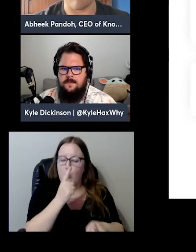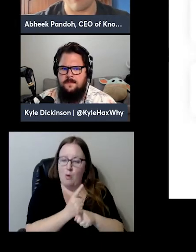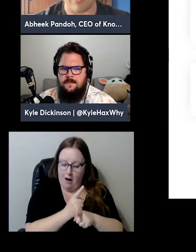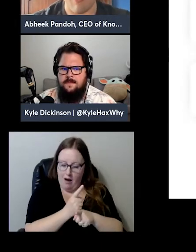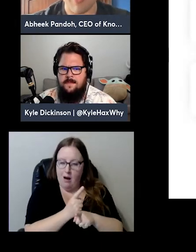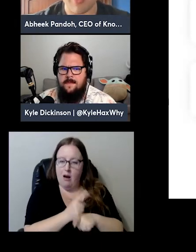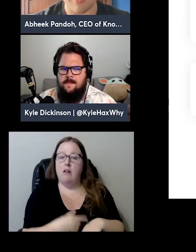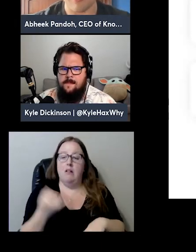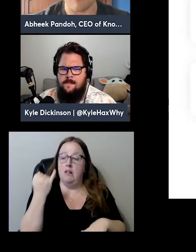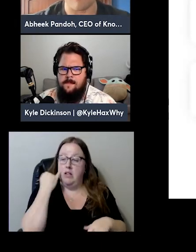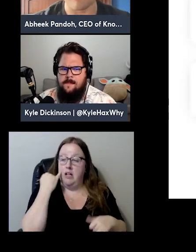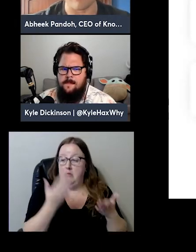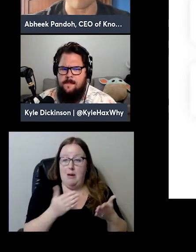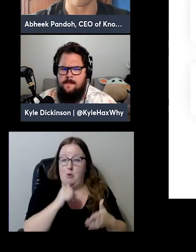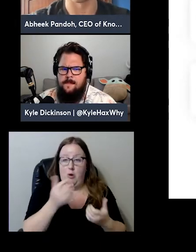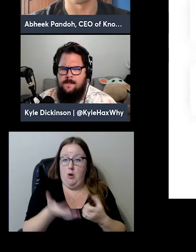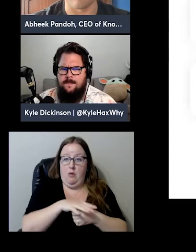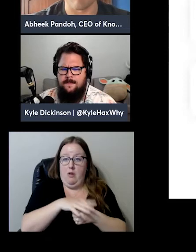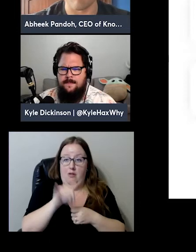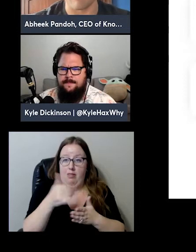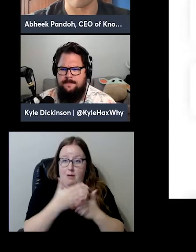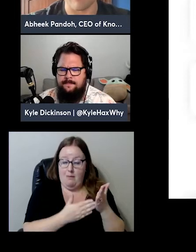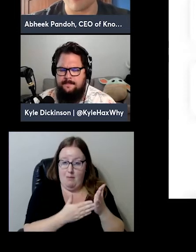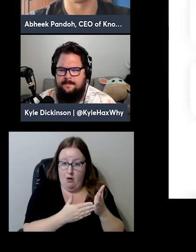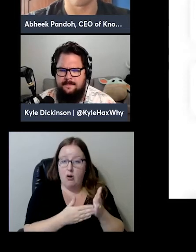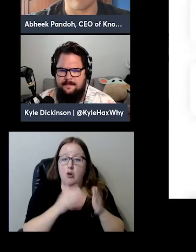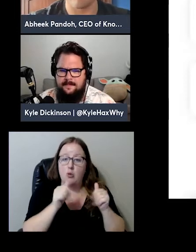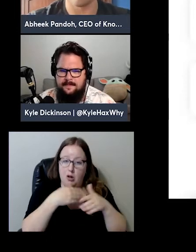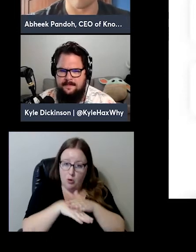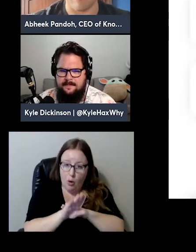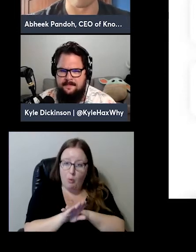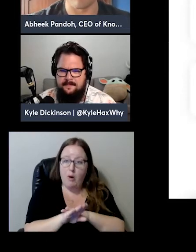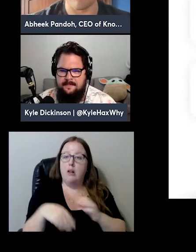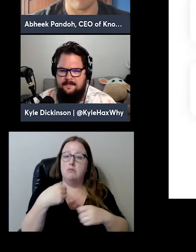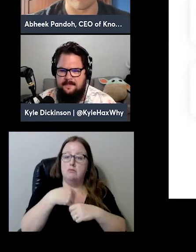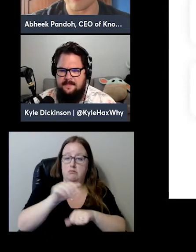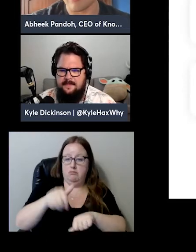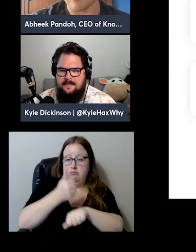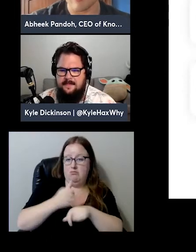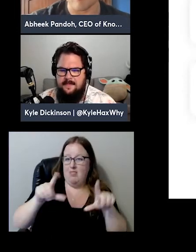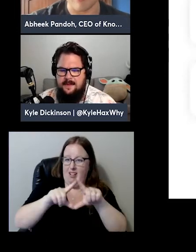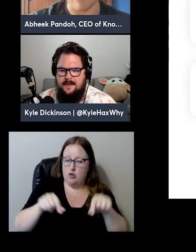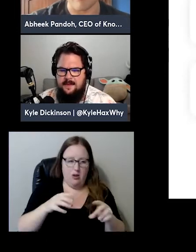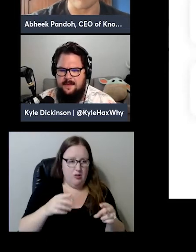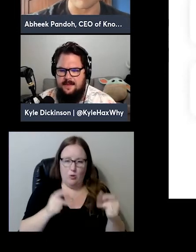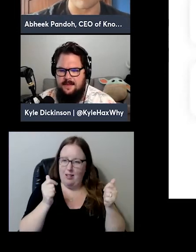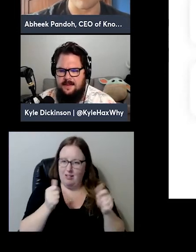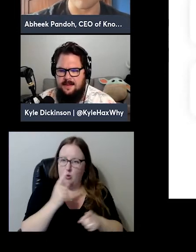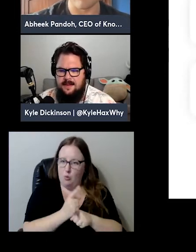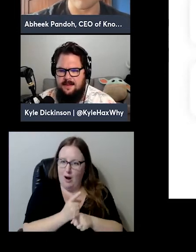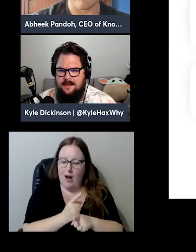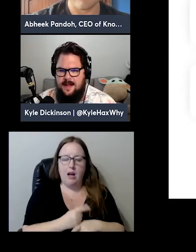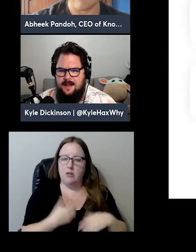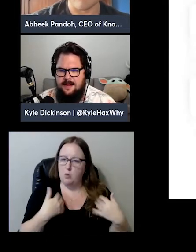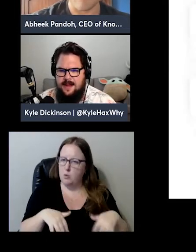don't cover that part of the note, like you can go in and make flashcards like rapid, right? Like it's pretty What? crazy.